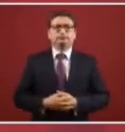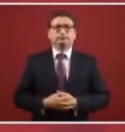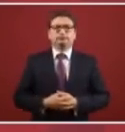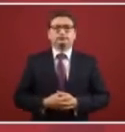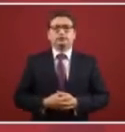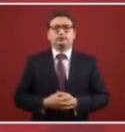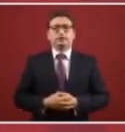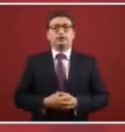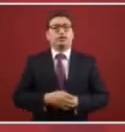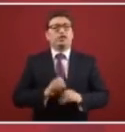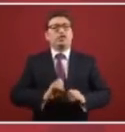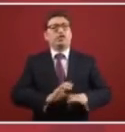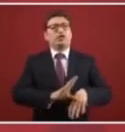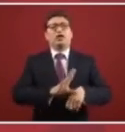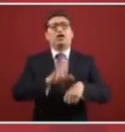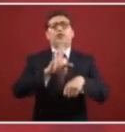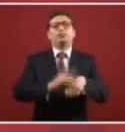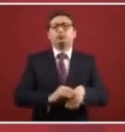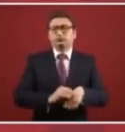se permita a nadie